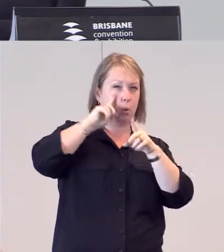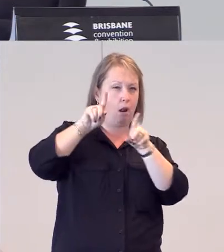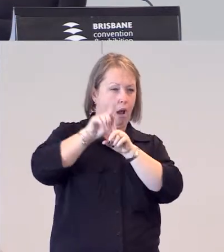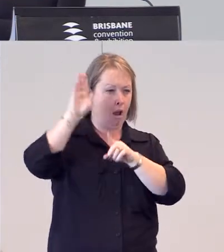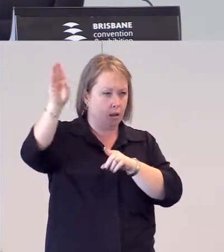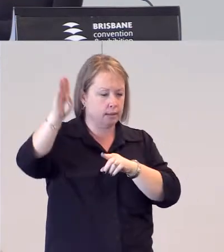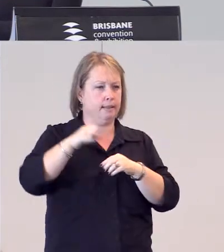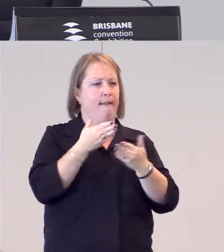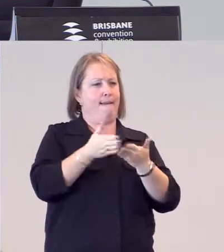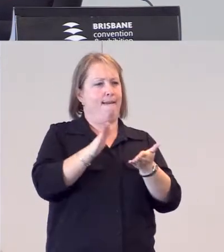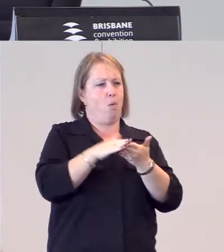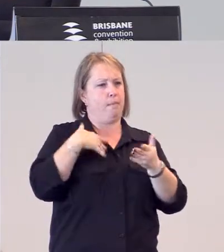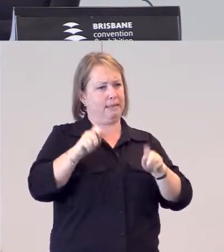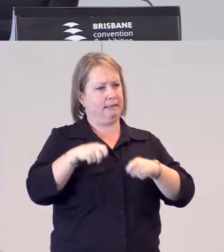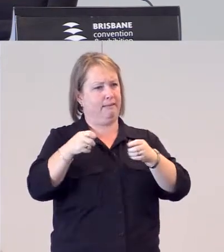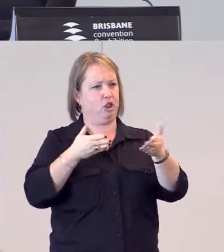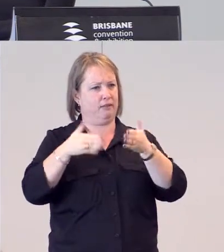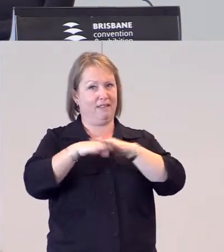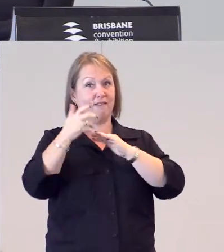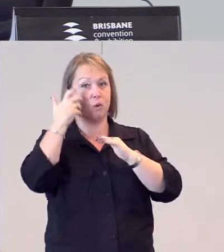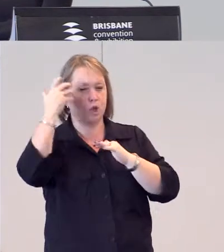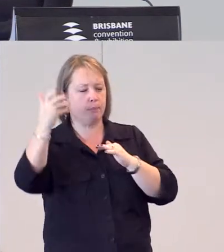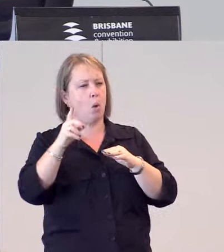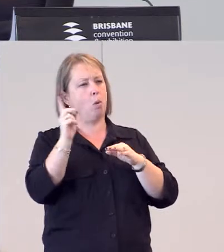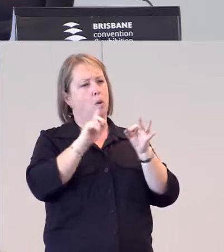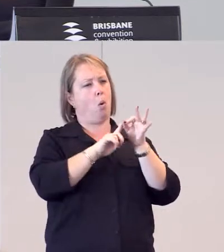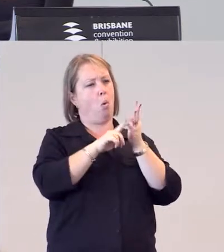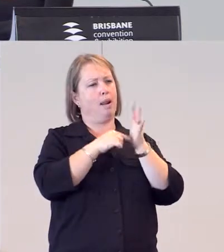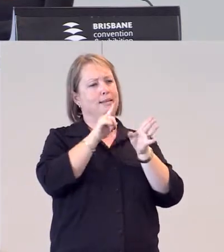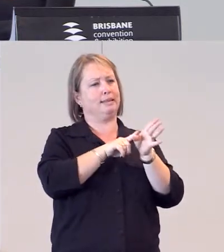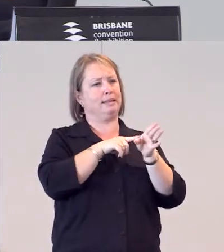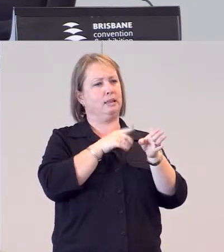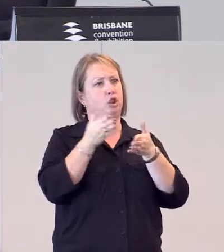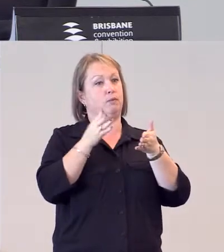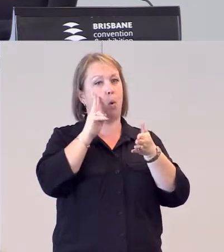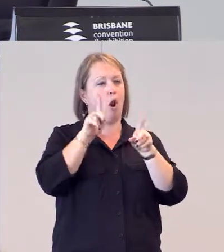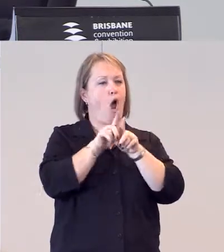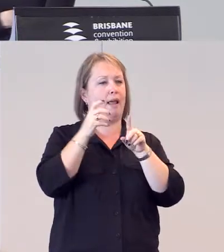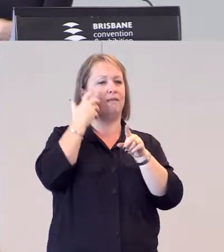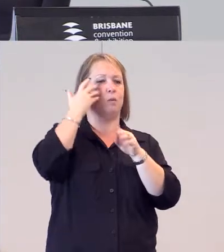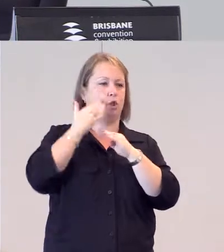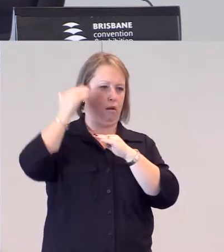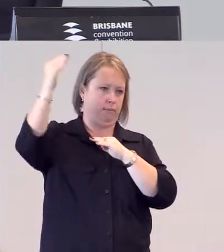deliver services into the future? What will quality service delivery look like into the future?